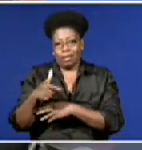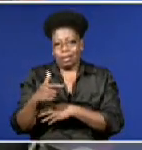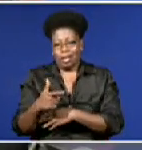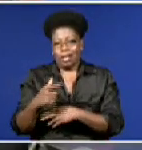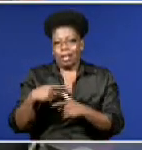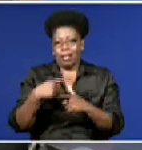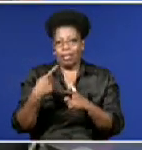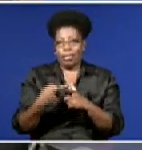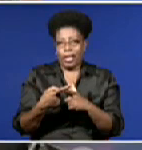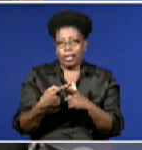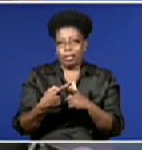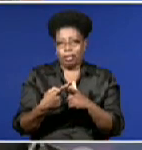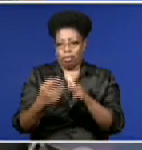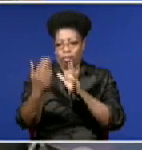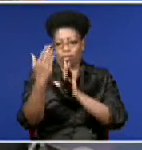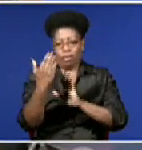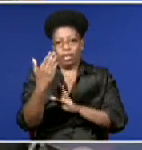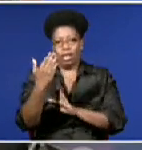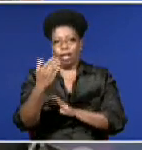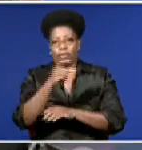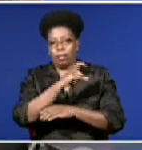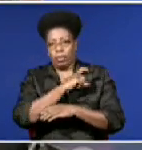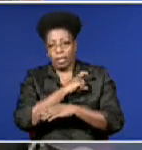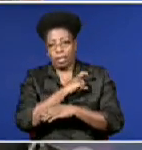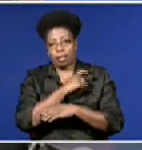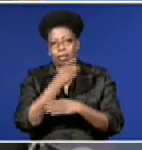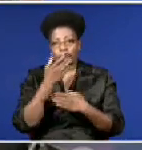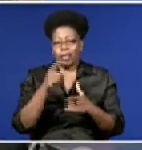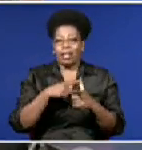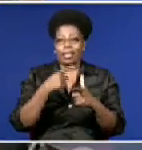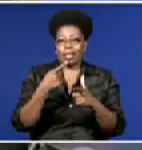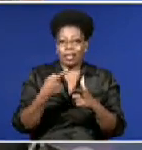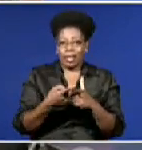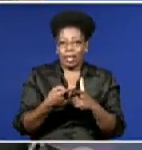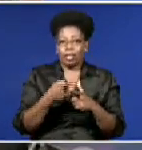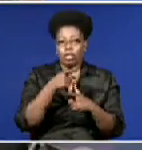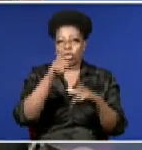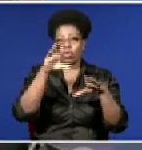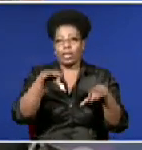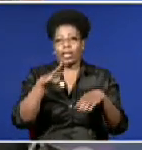you confront the police, it is very likely that you could be injured.